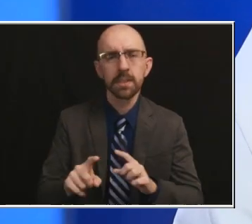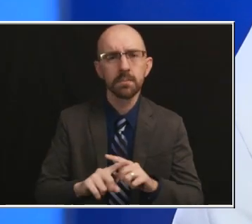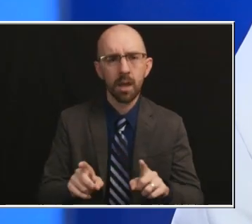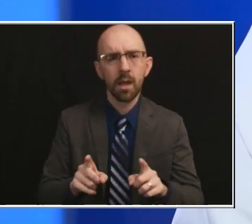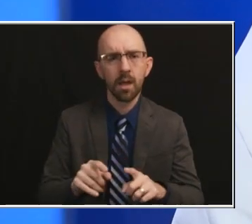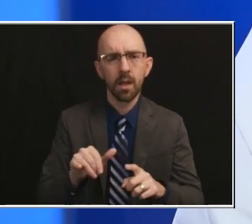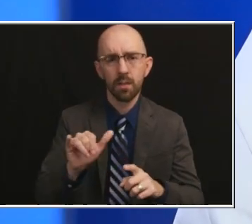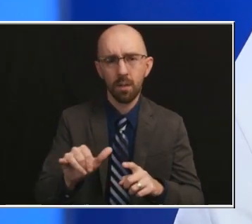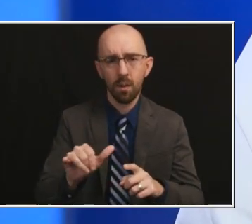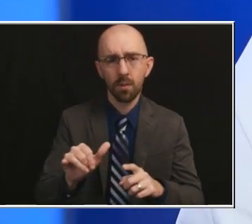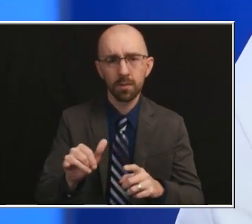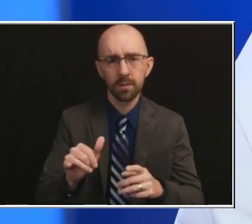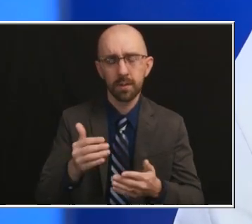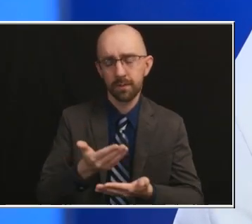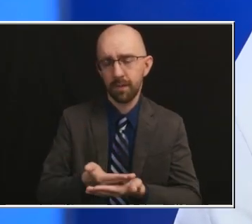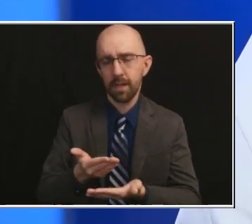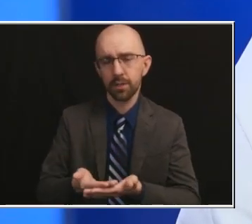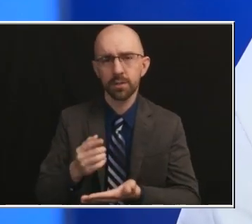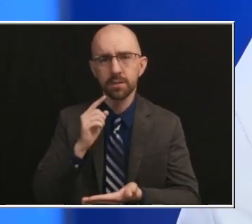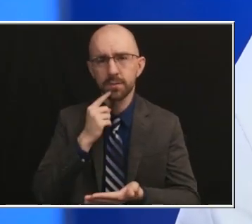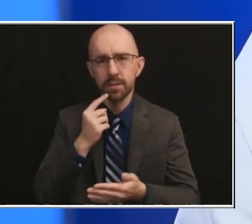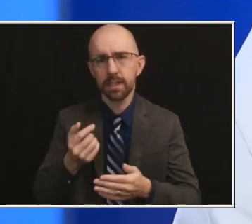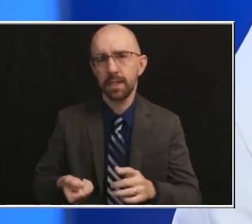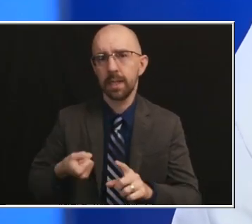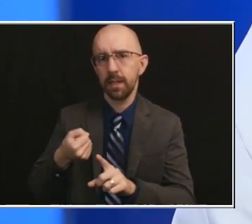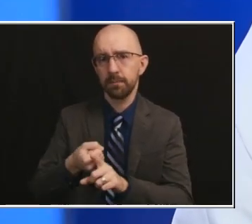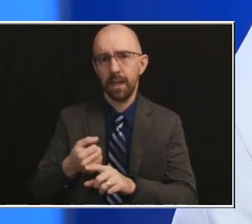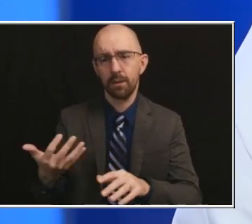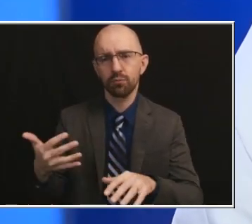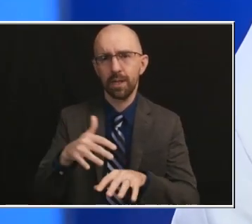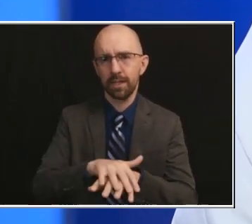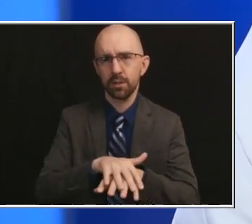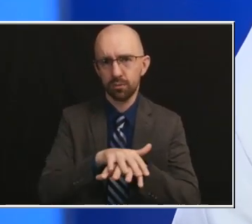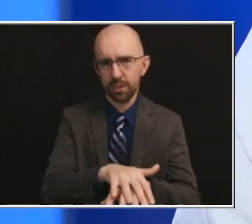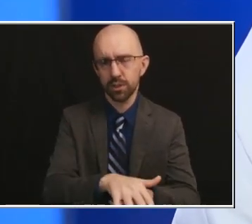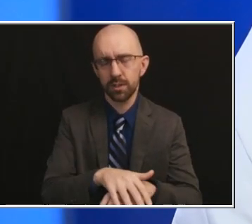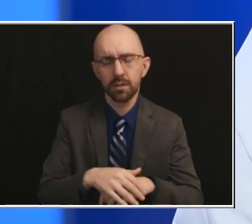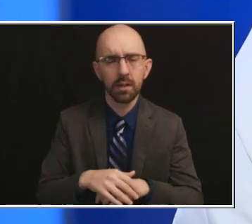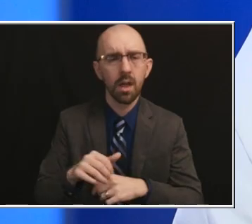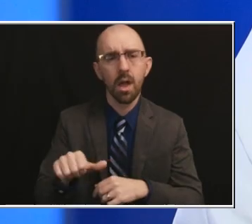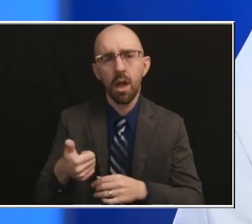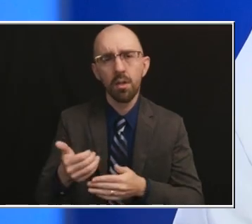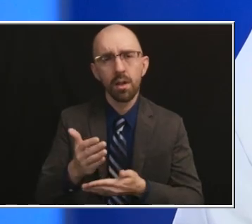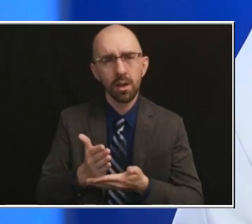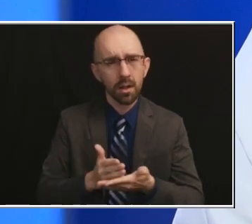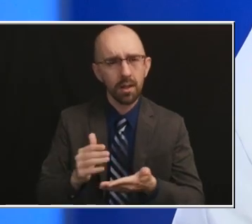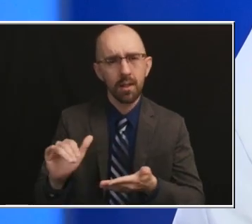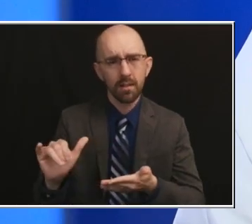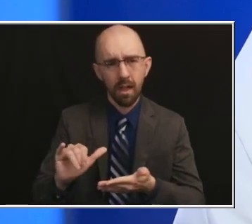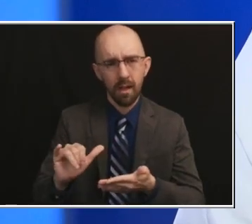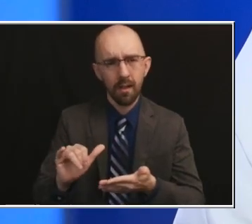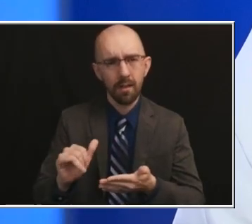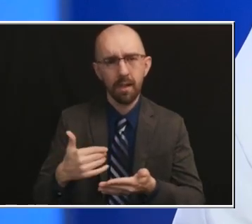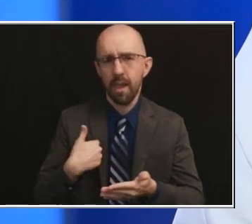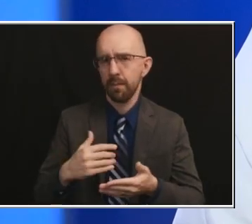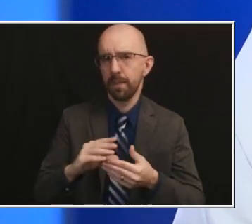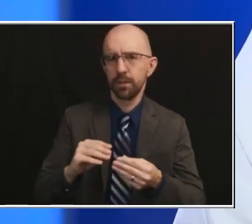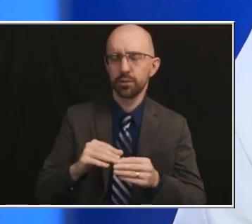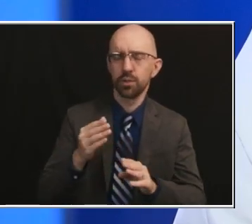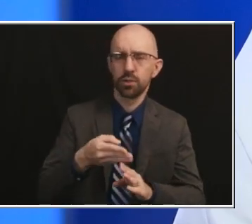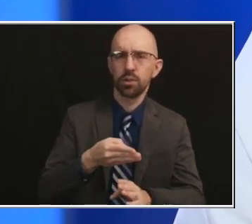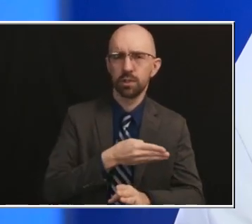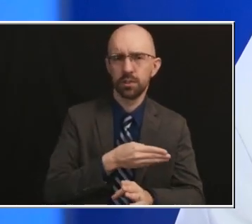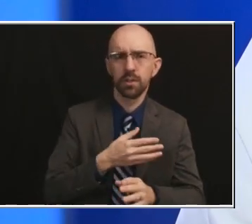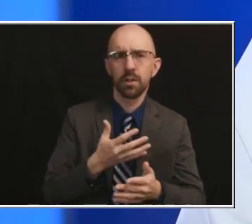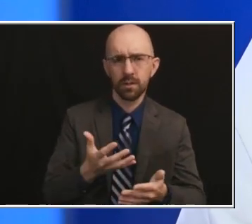factors significantly impact reintegration. Other aspects, like I alluded to earlier, so the